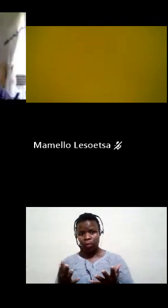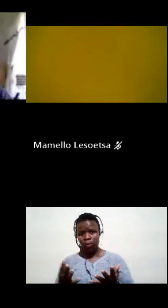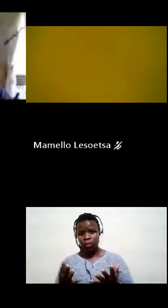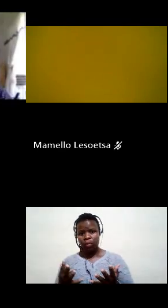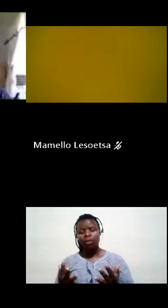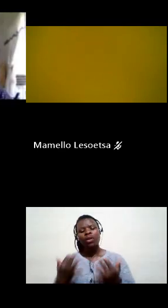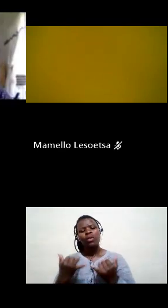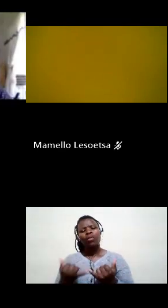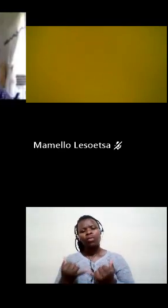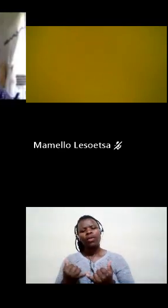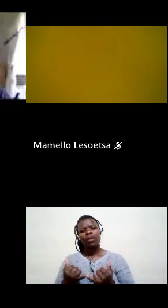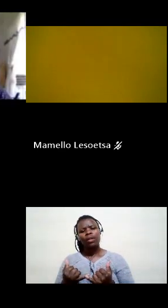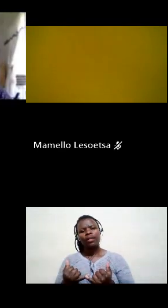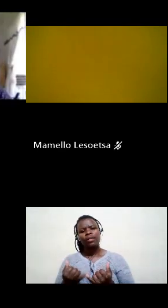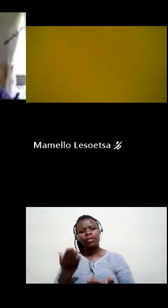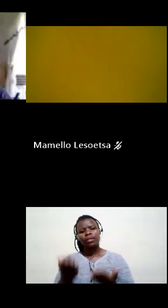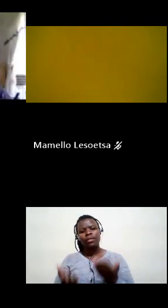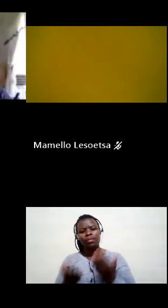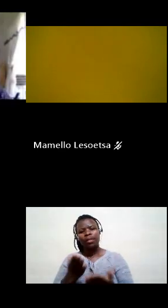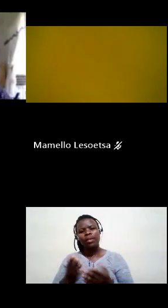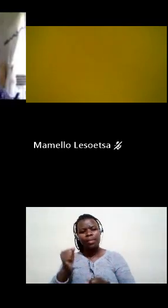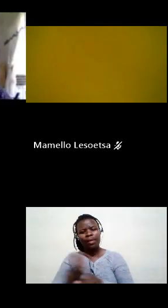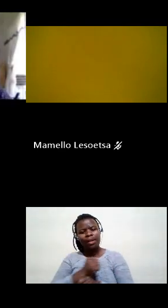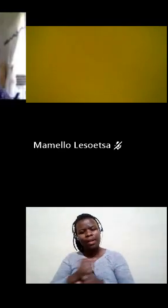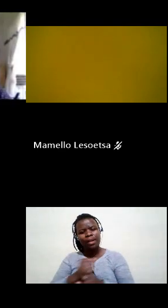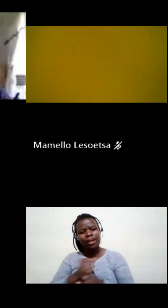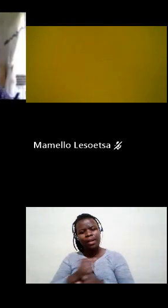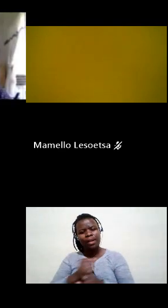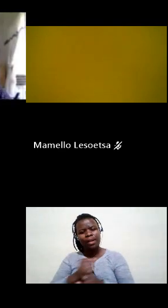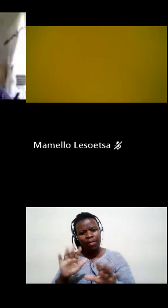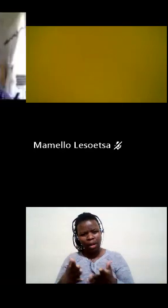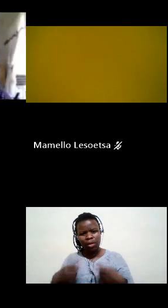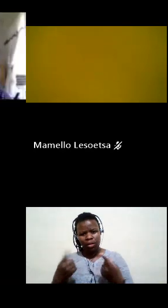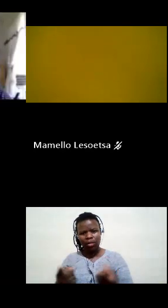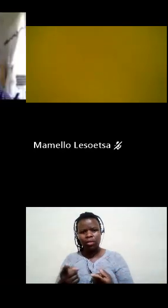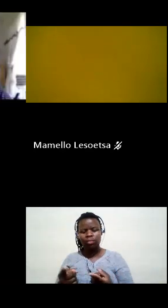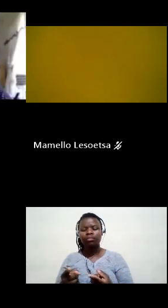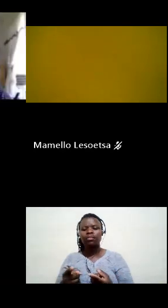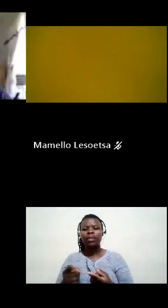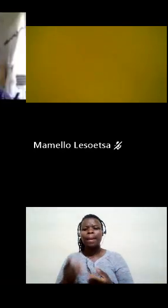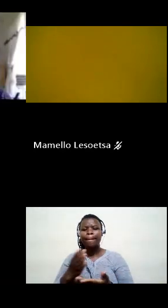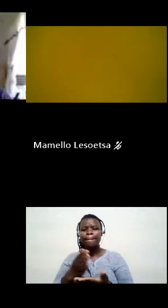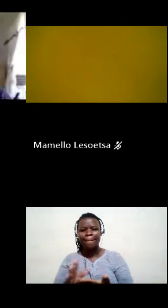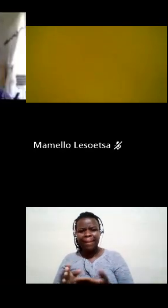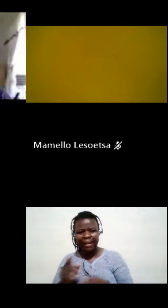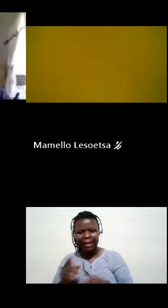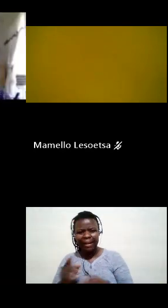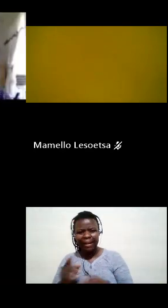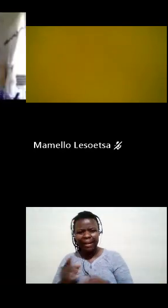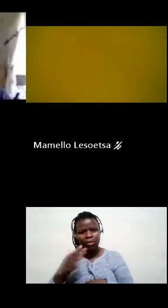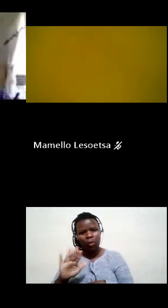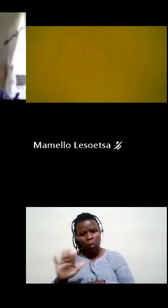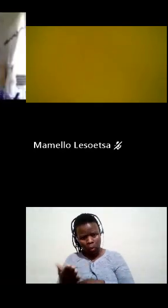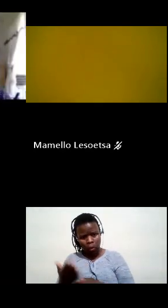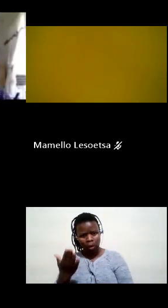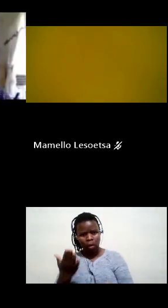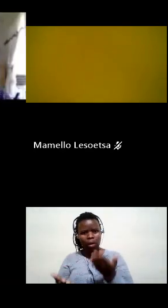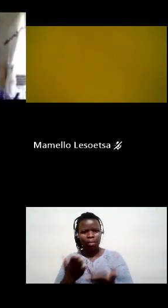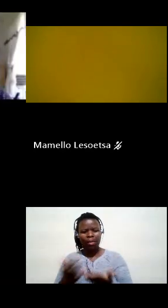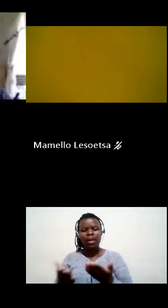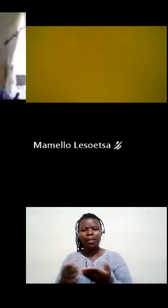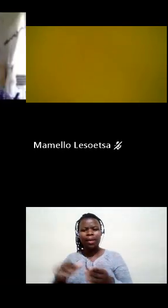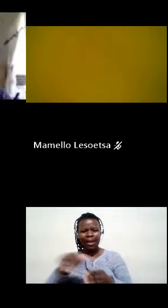never partaken in PE classes. The teacher does not know how to integrate her abilities into the set exercises